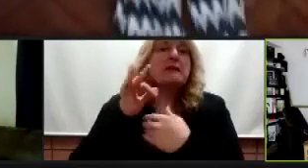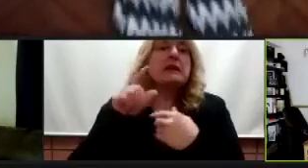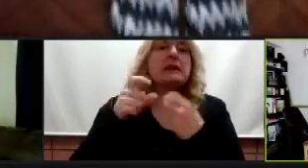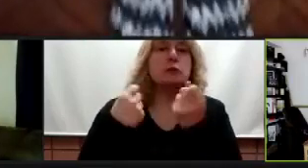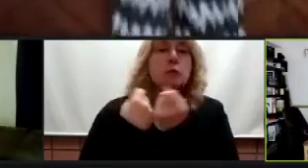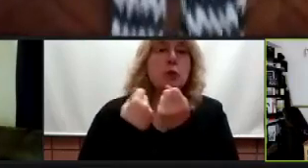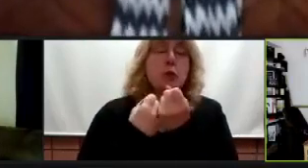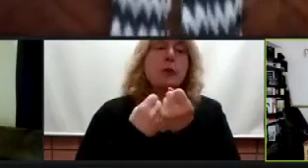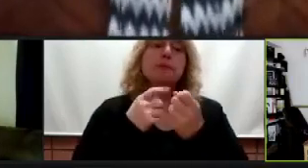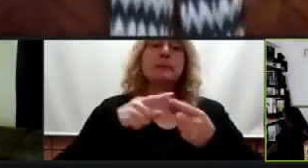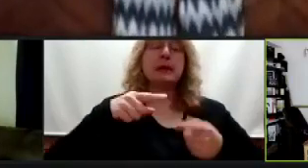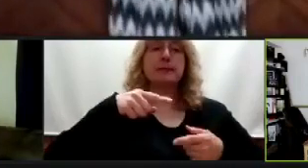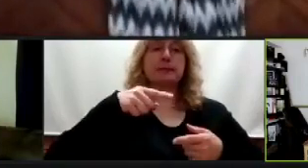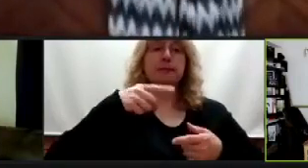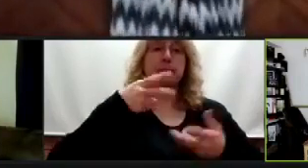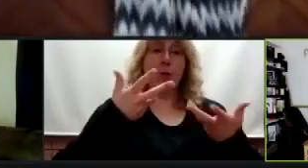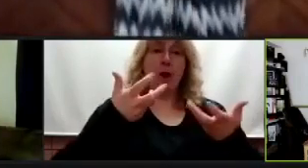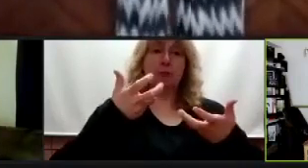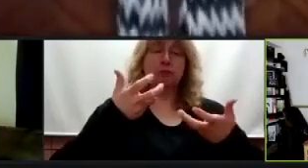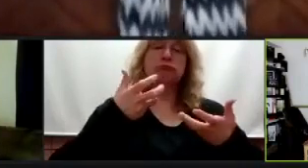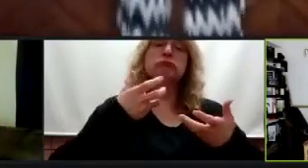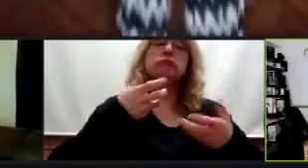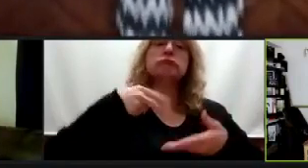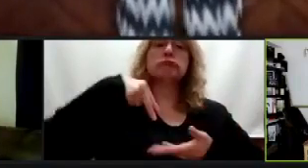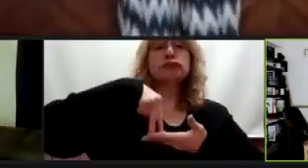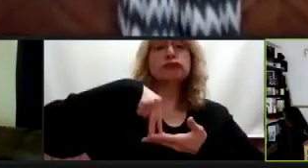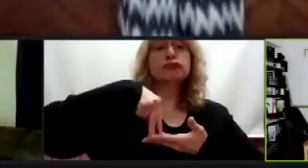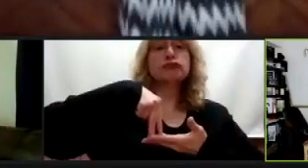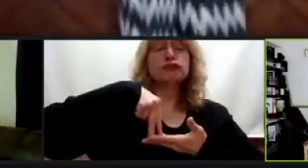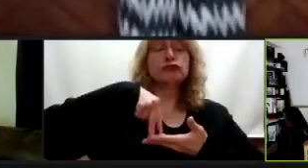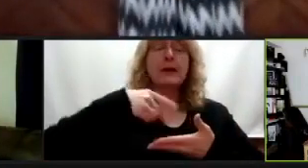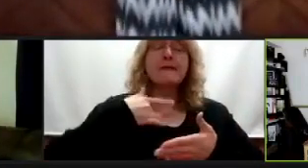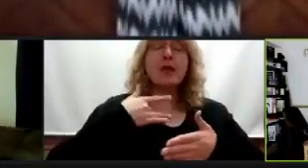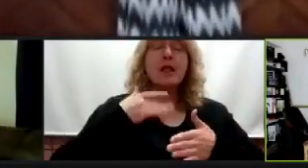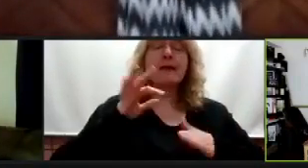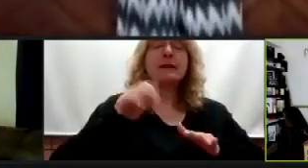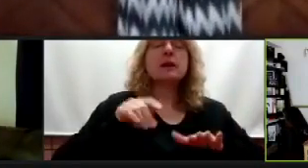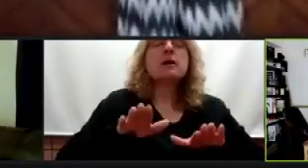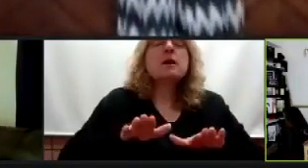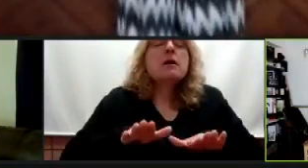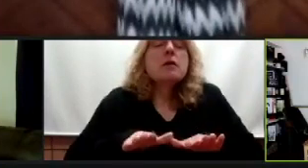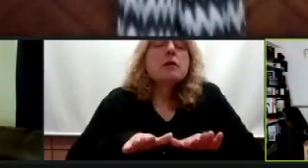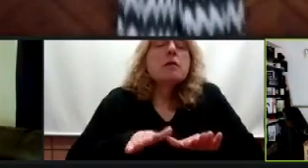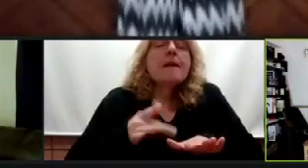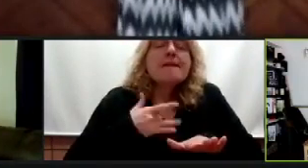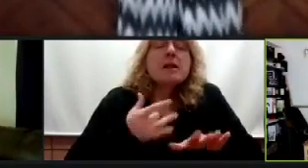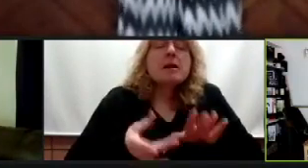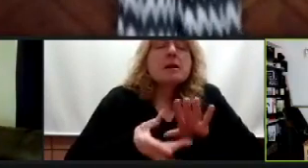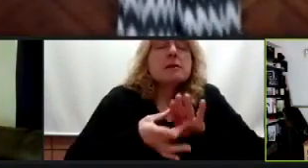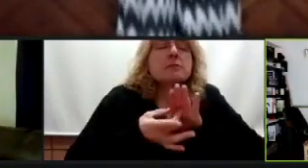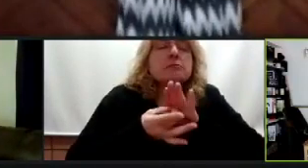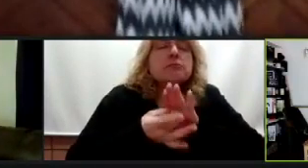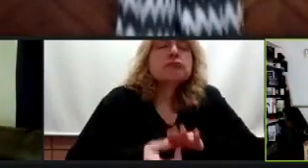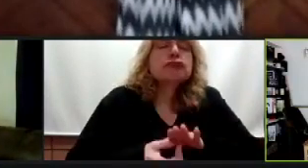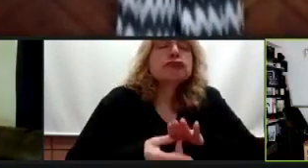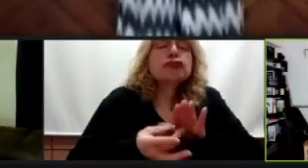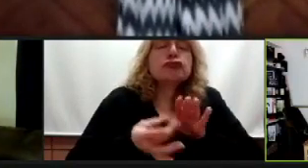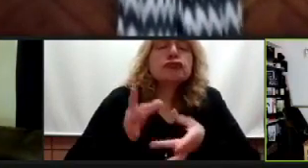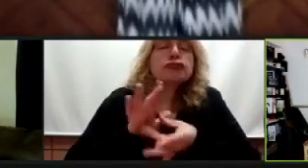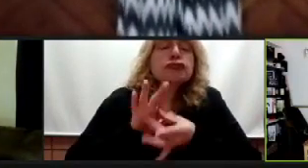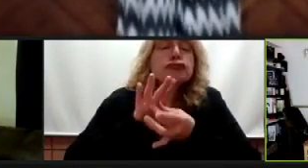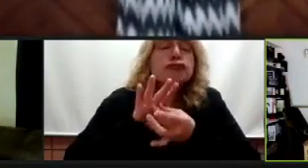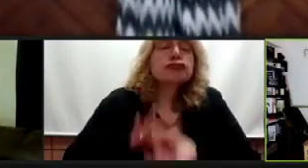pose. Let's do a standing mountain pose. The soles of your feet connected to the earth, really feeling strong and stable